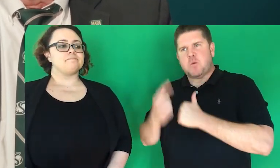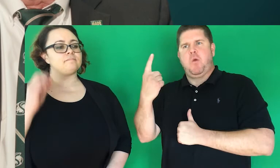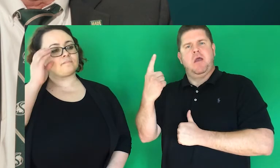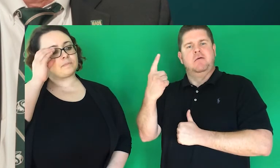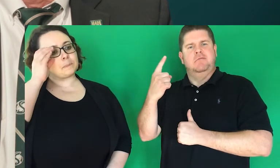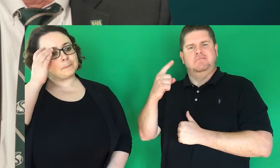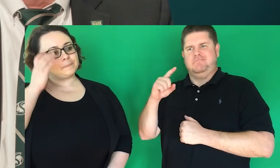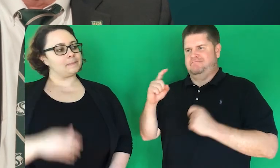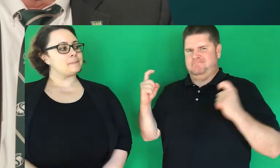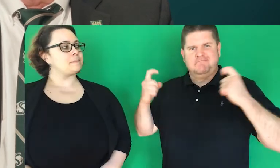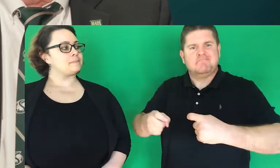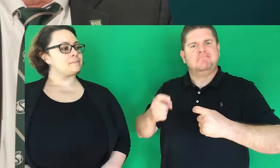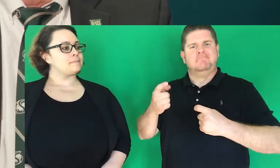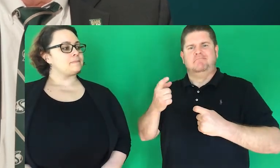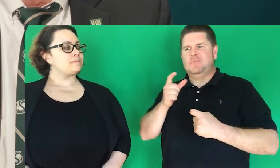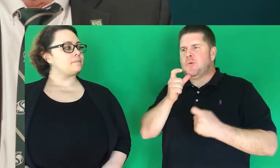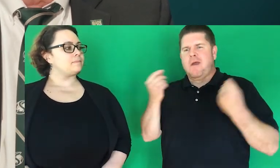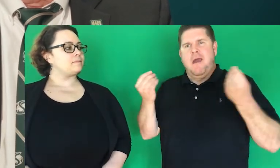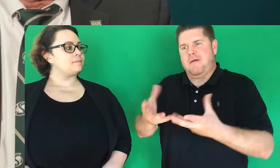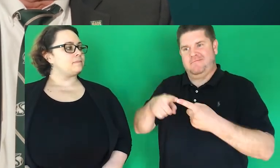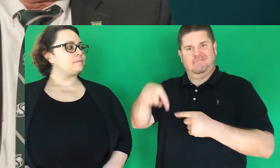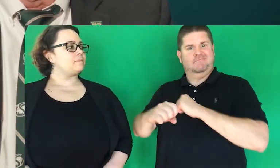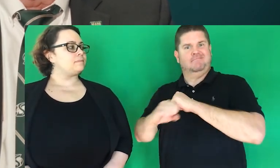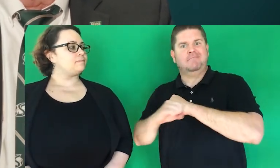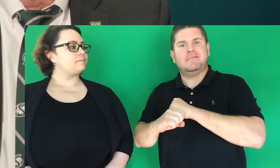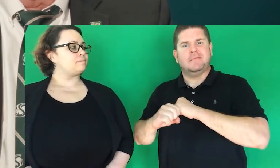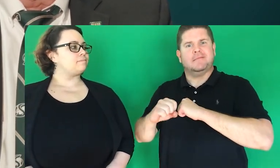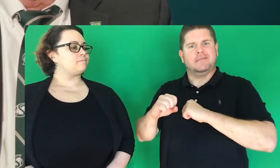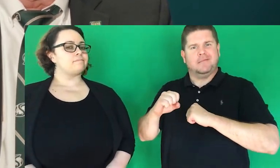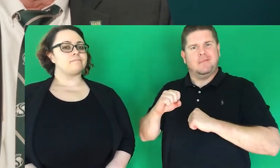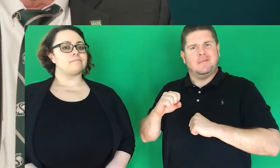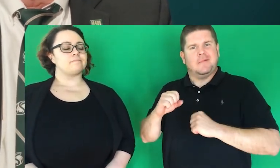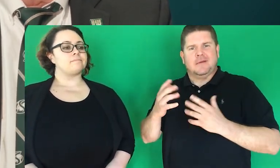Everyone's legacy, everyone who gives to this campaign,